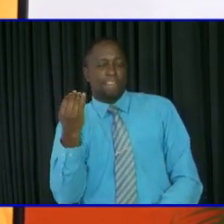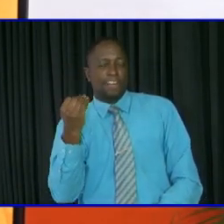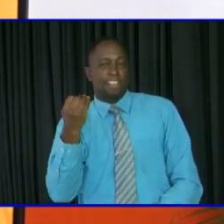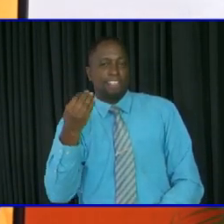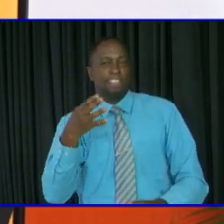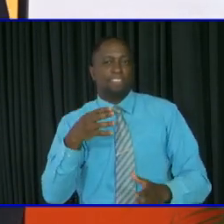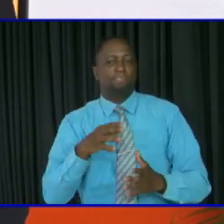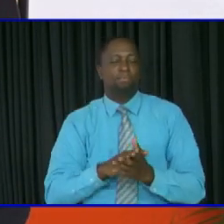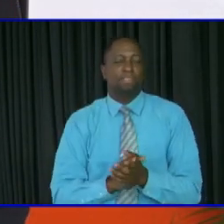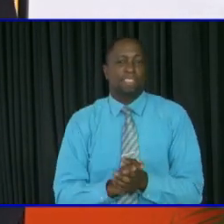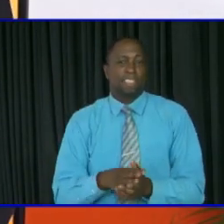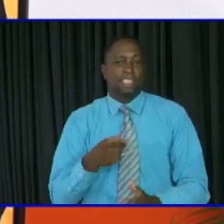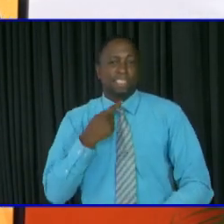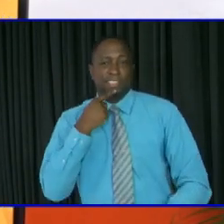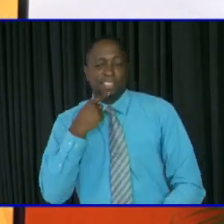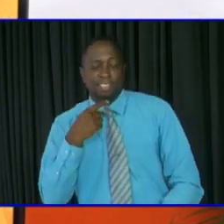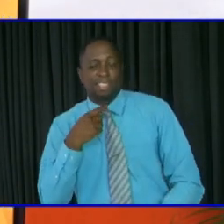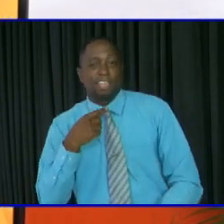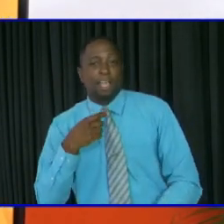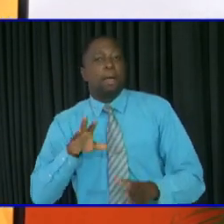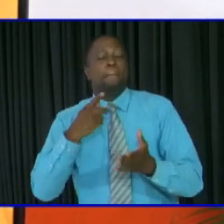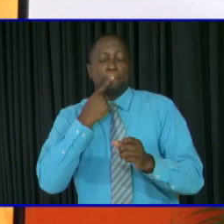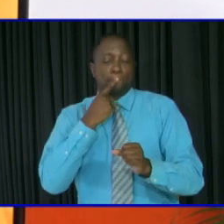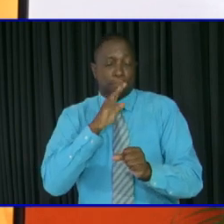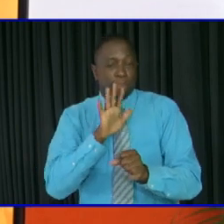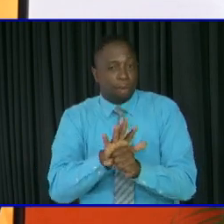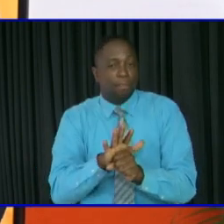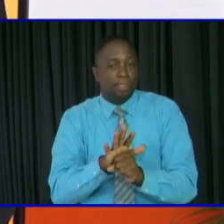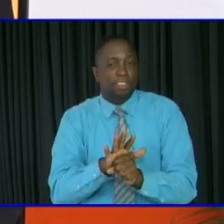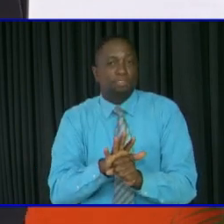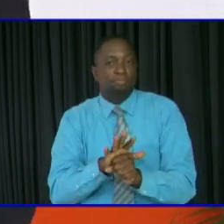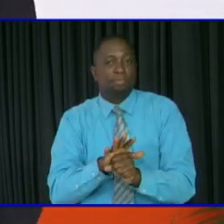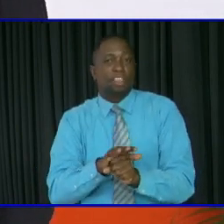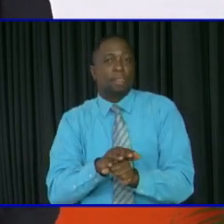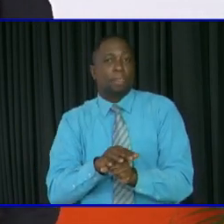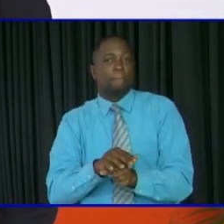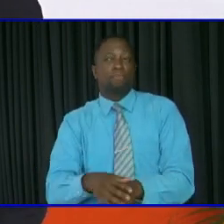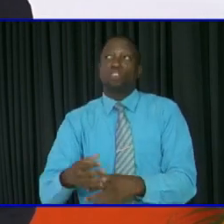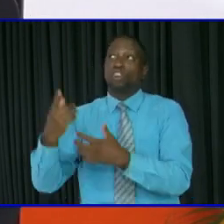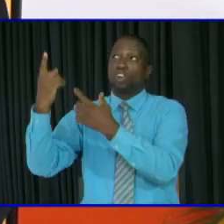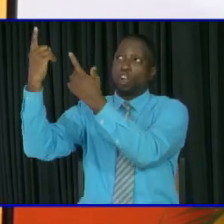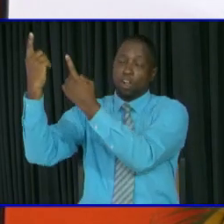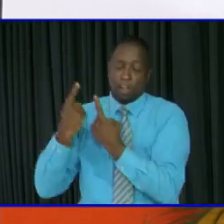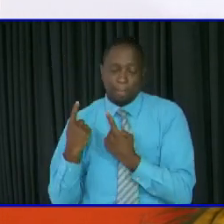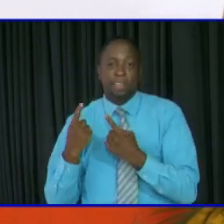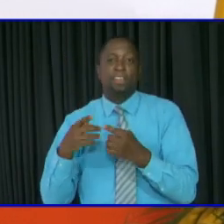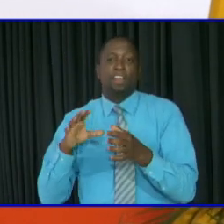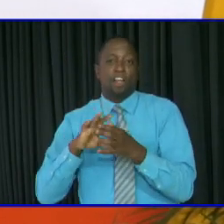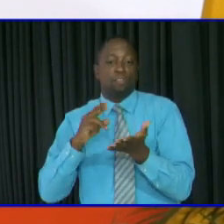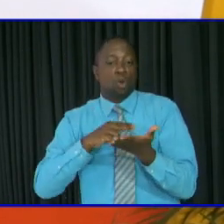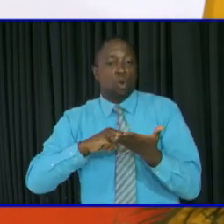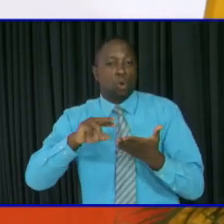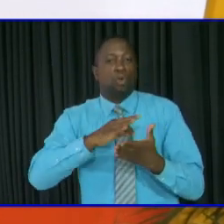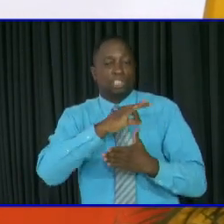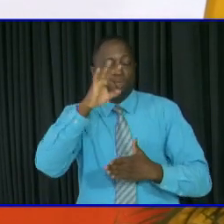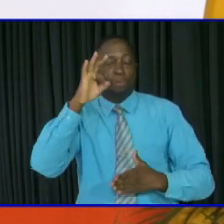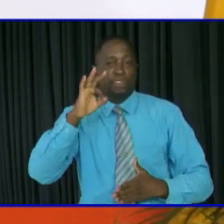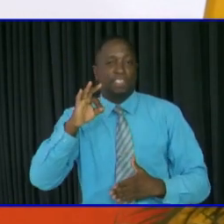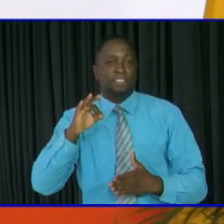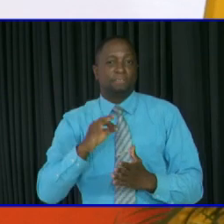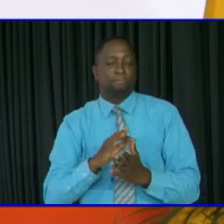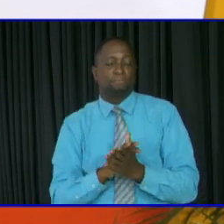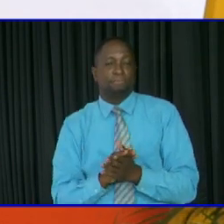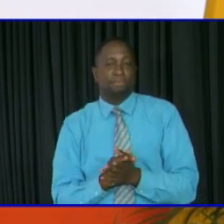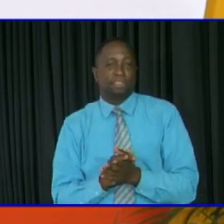he promised the coming of the Holy Spirit. And the Holy Spirit is the Spirit of truth, according to verse